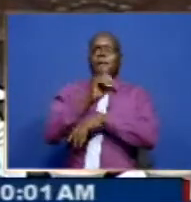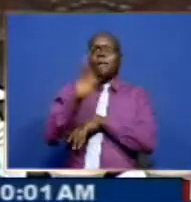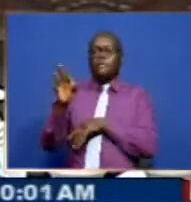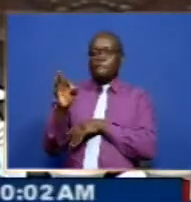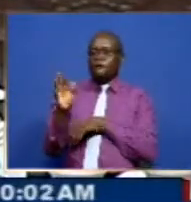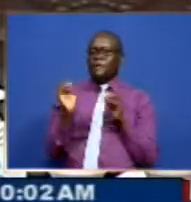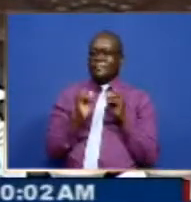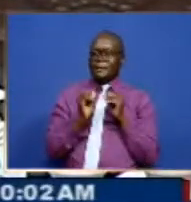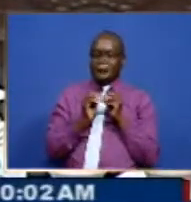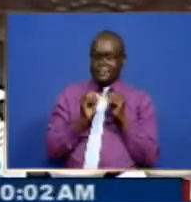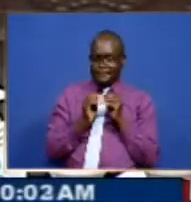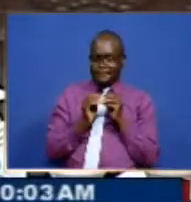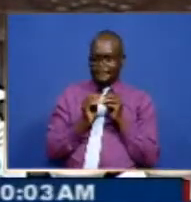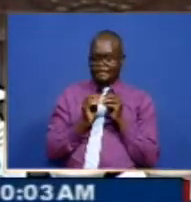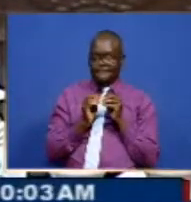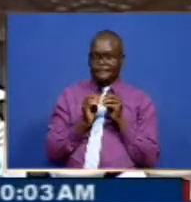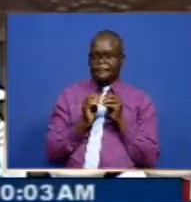hearing.